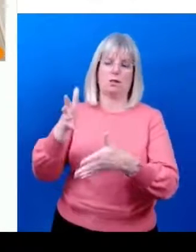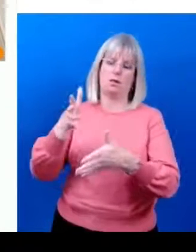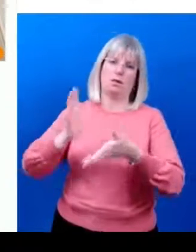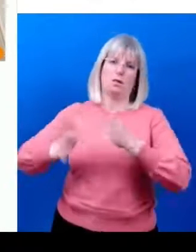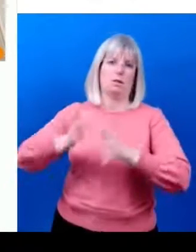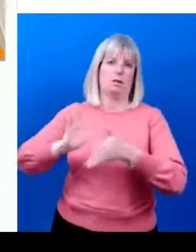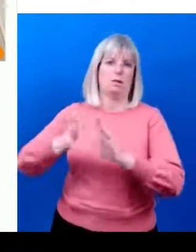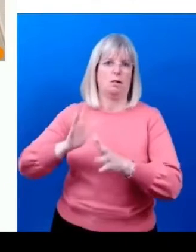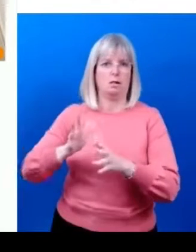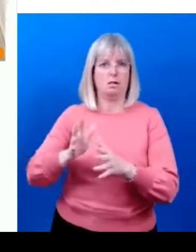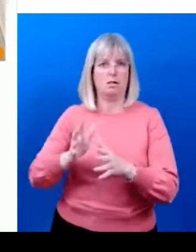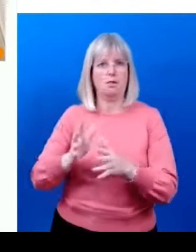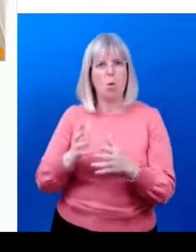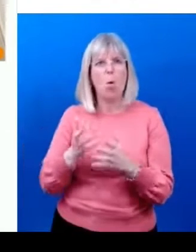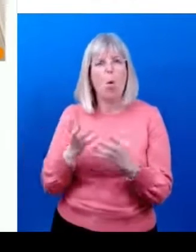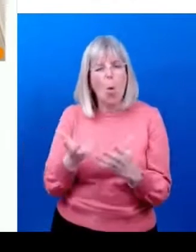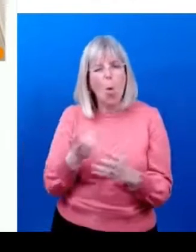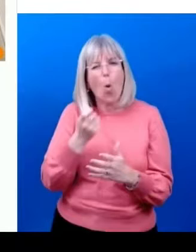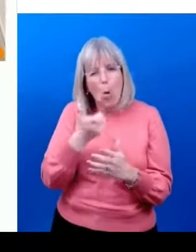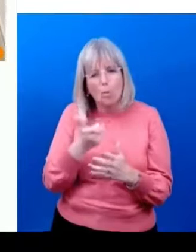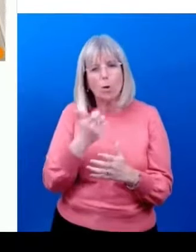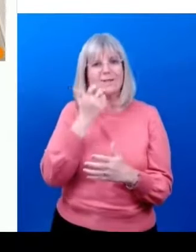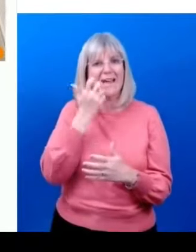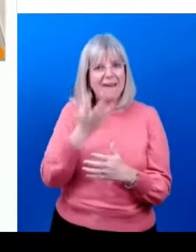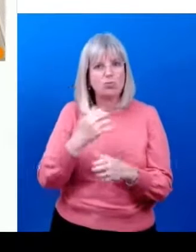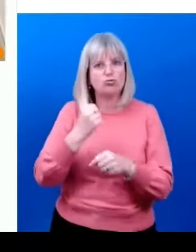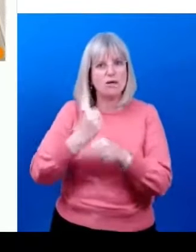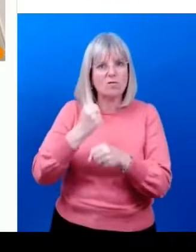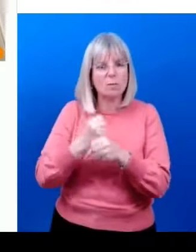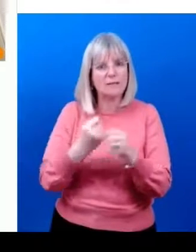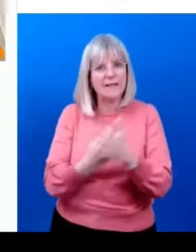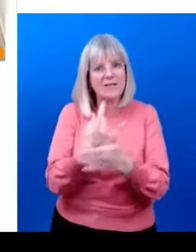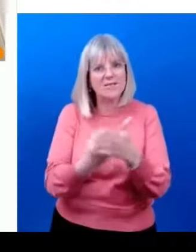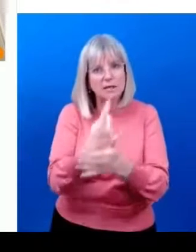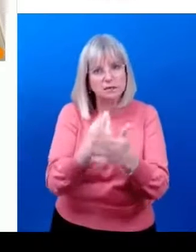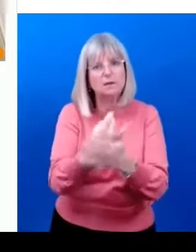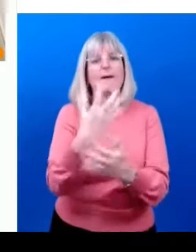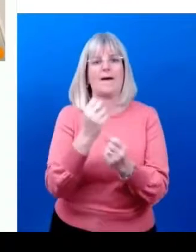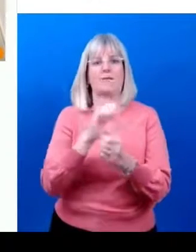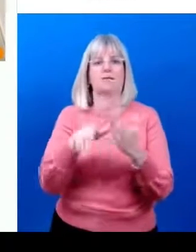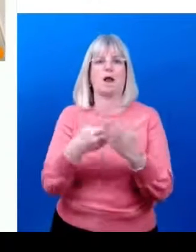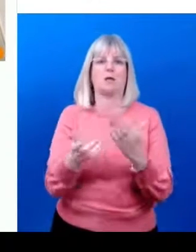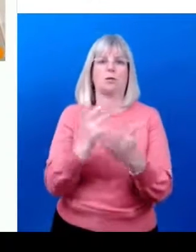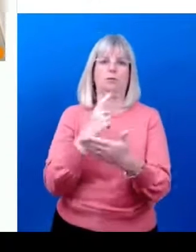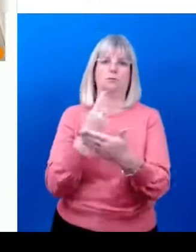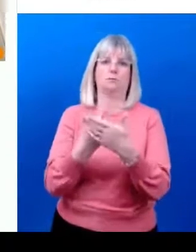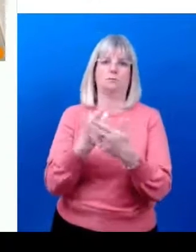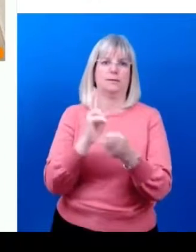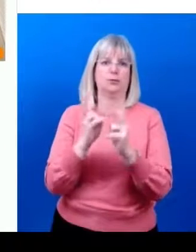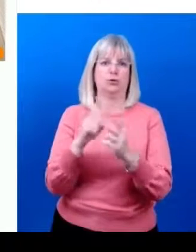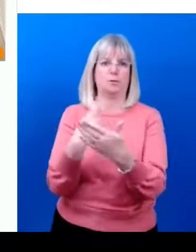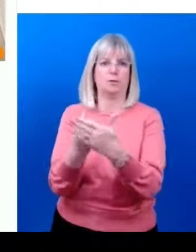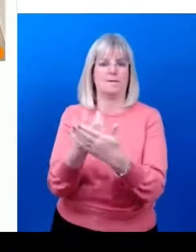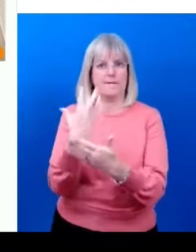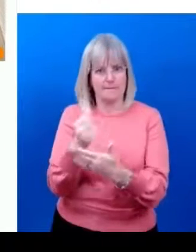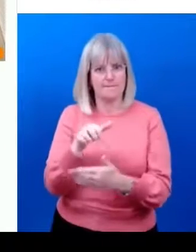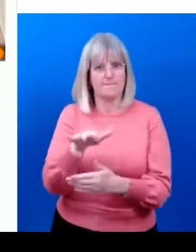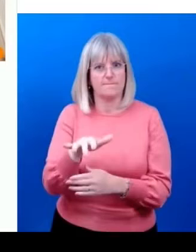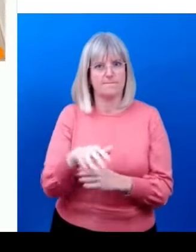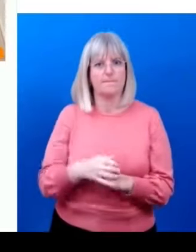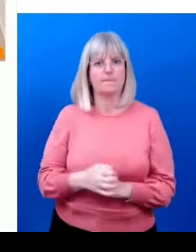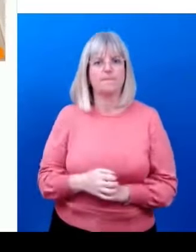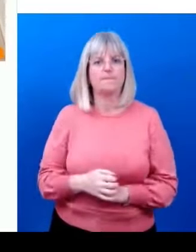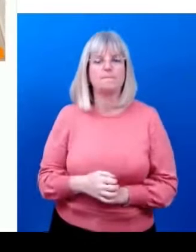at every government event. So, and that was a real shift. Yeah. So there is a societal shift, and